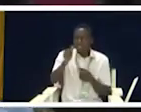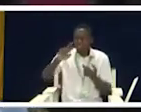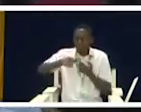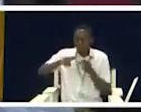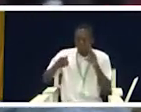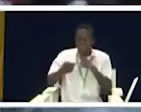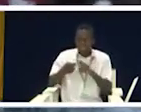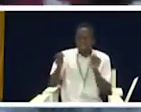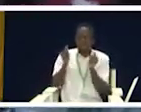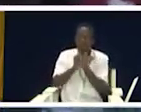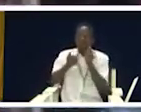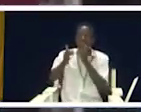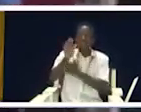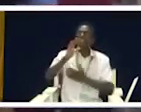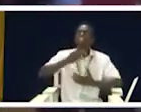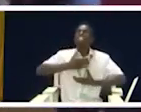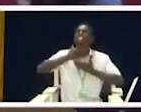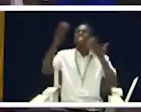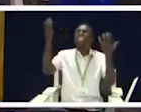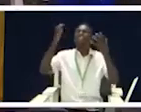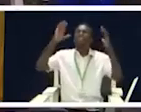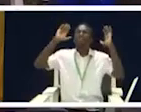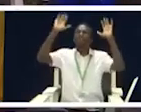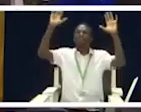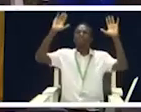God. Somebody shall wonder.